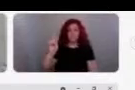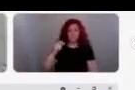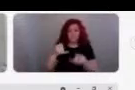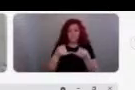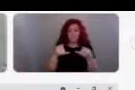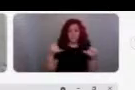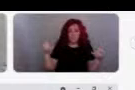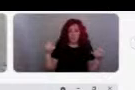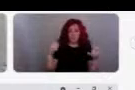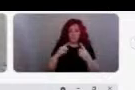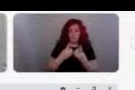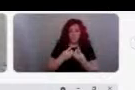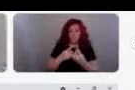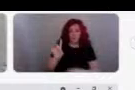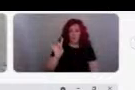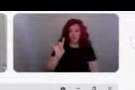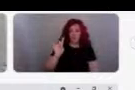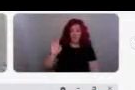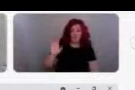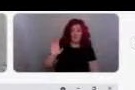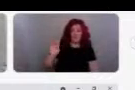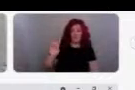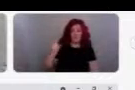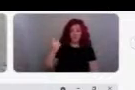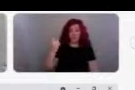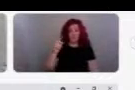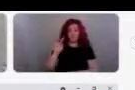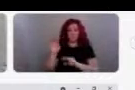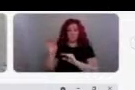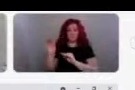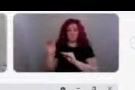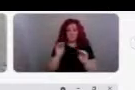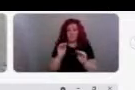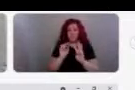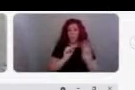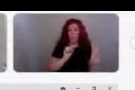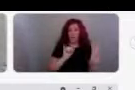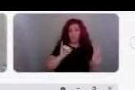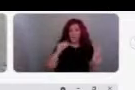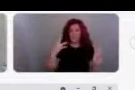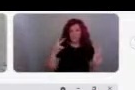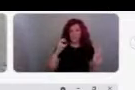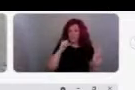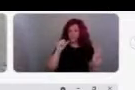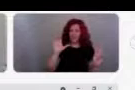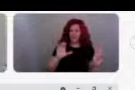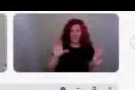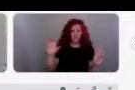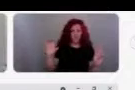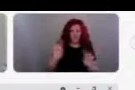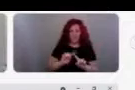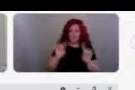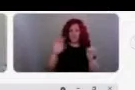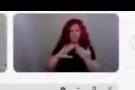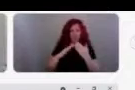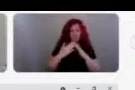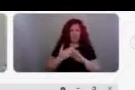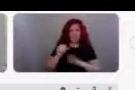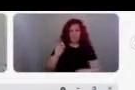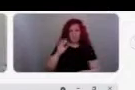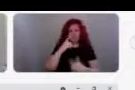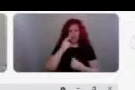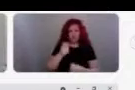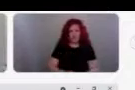8 and cd1 should move west to the i-17 not cave creek road those are very different communities of interest